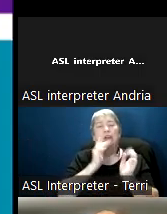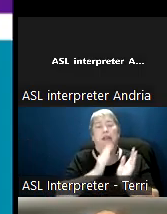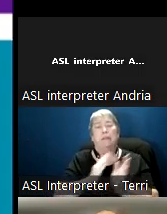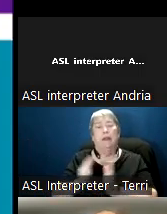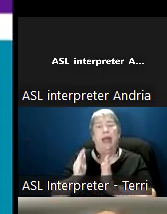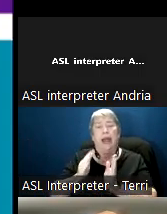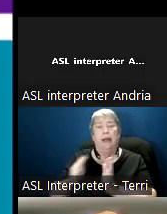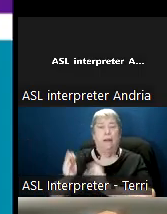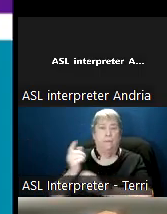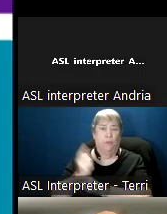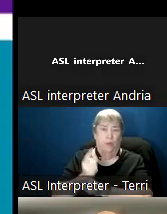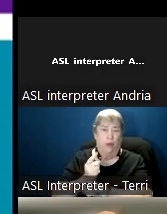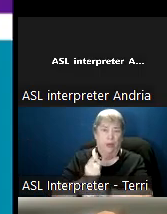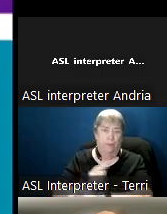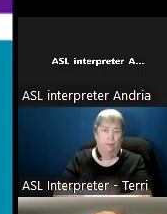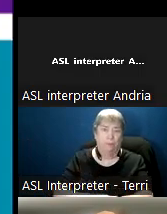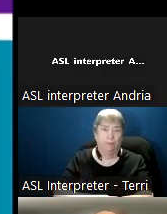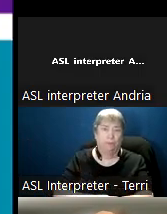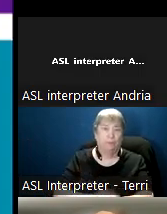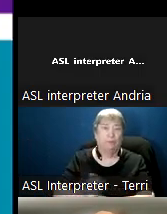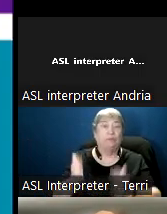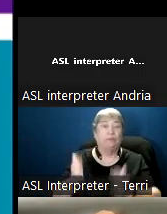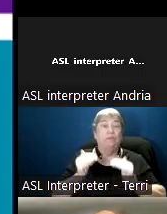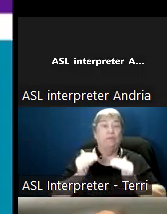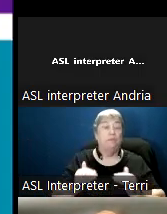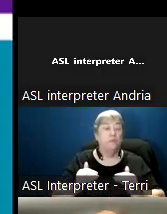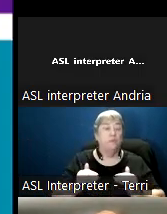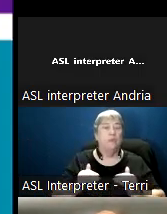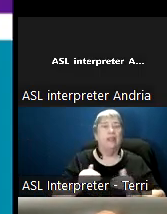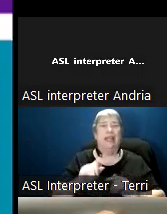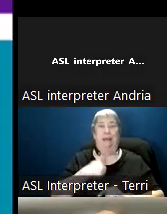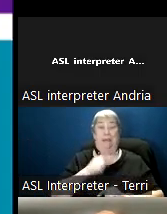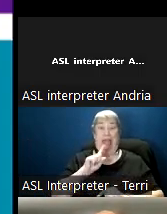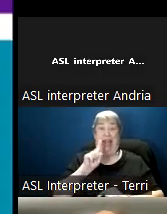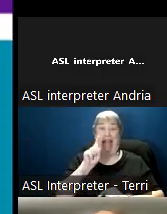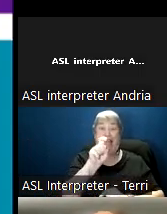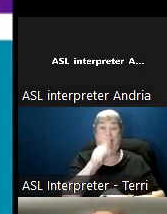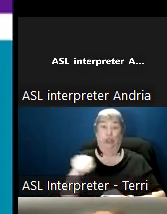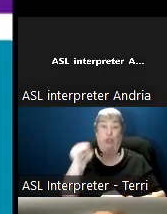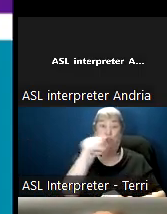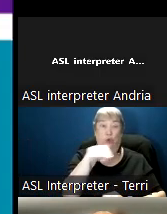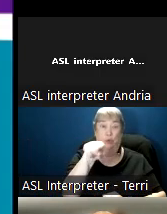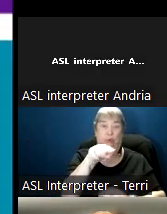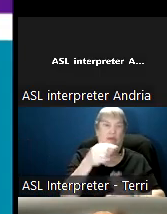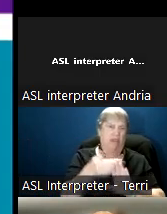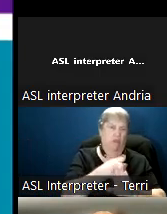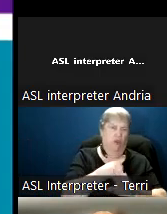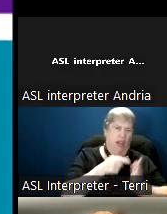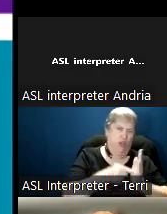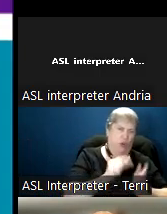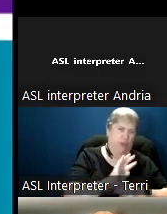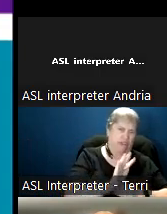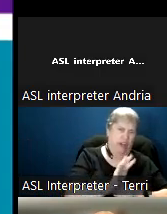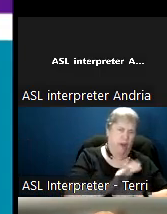Next slide, please. So question for you. How many times, before we play this video, how